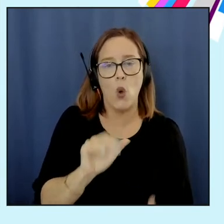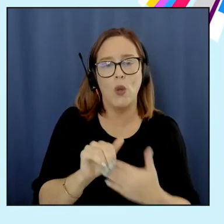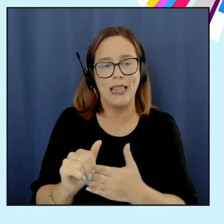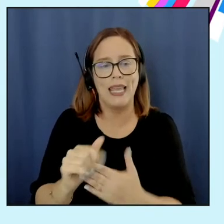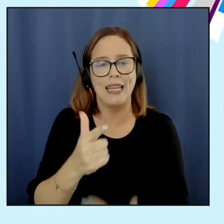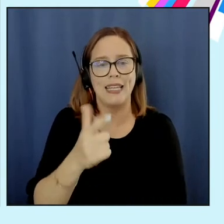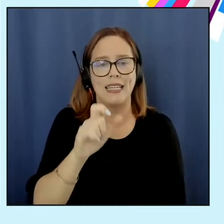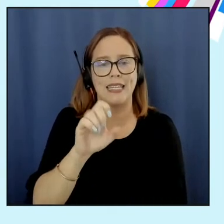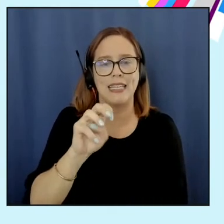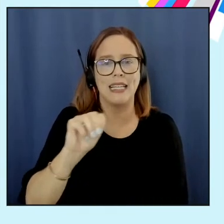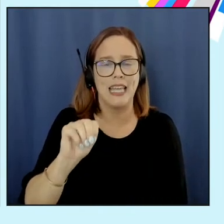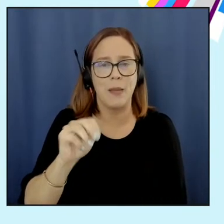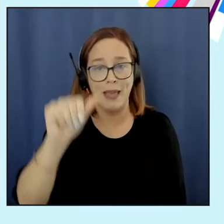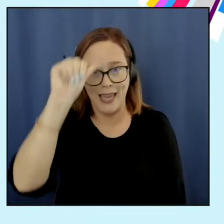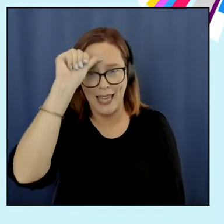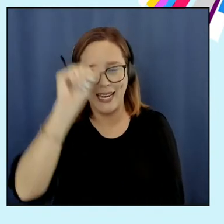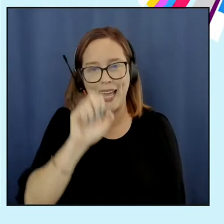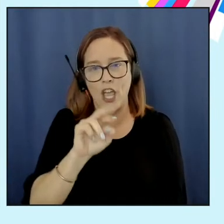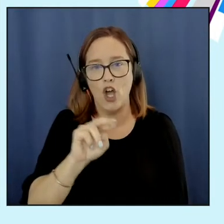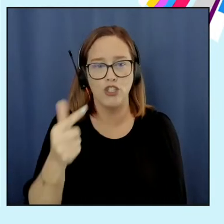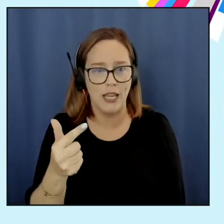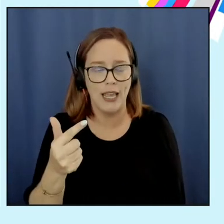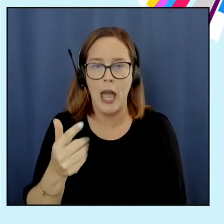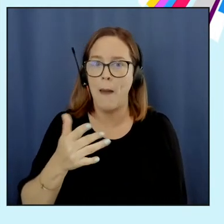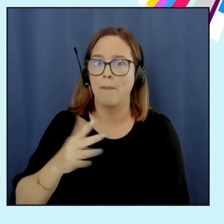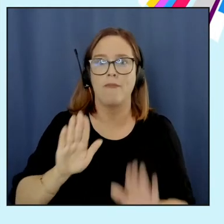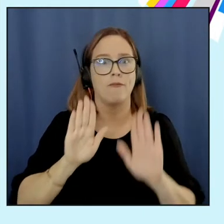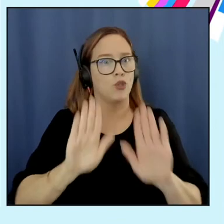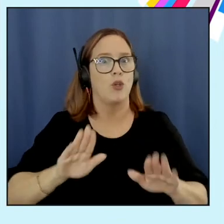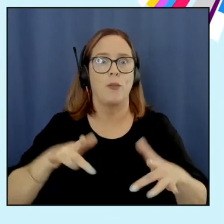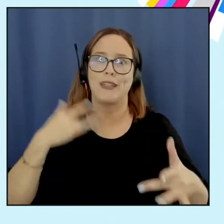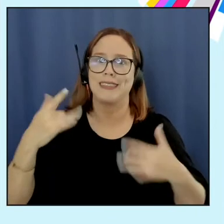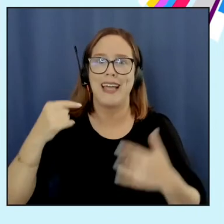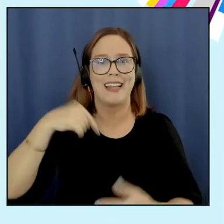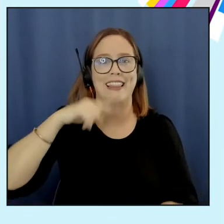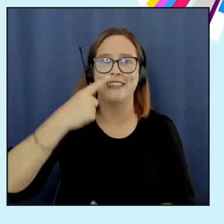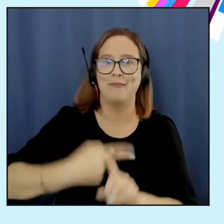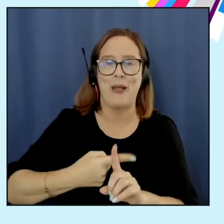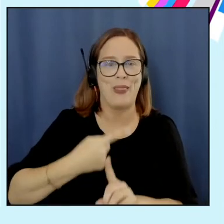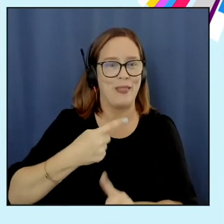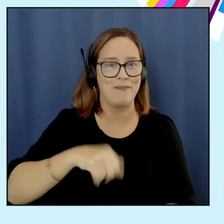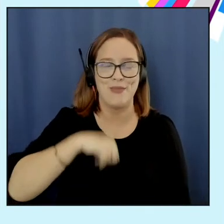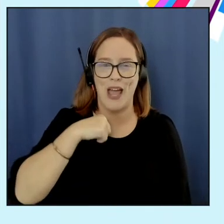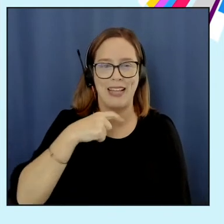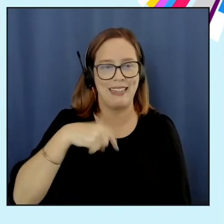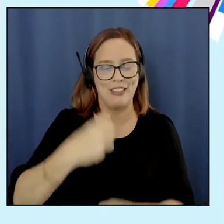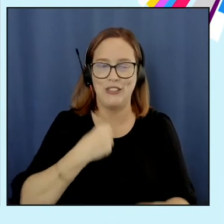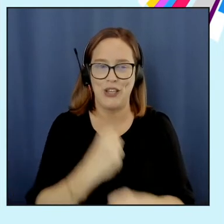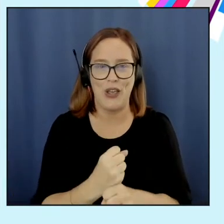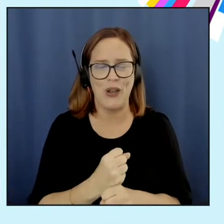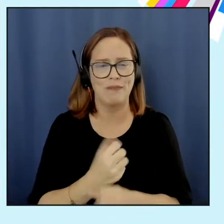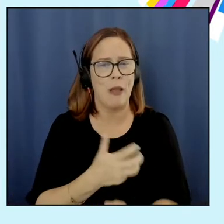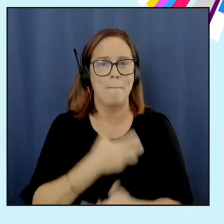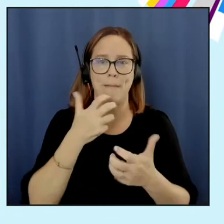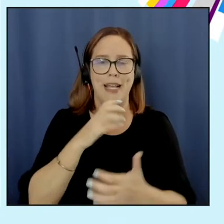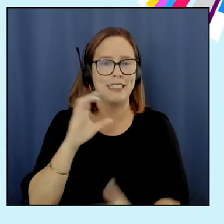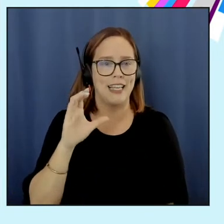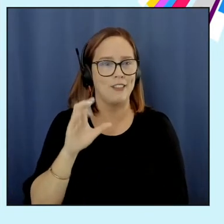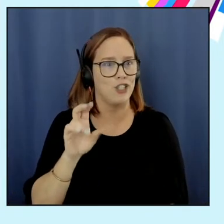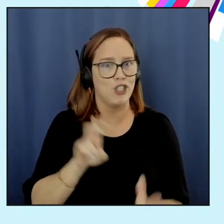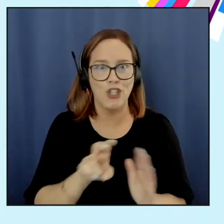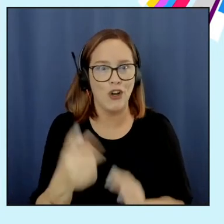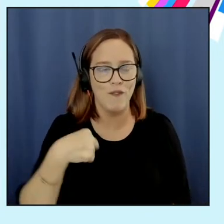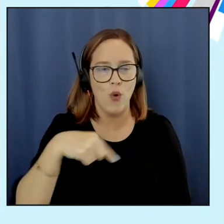super excited for this Pride Month this year. It's been an amazing journey for us for the last couple of years since the launch of the